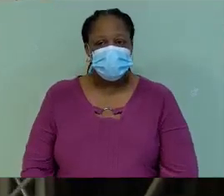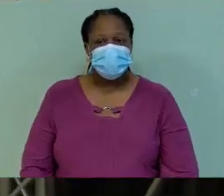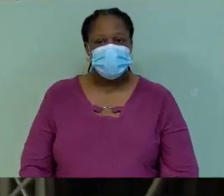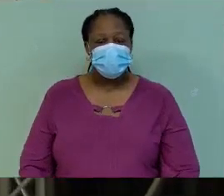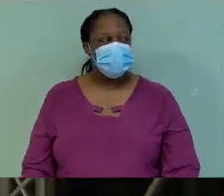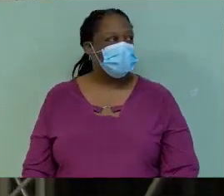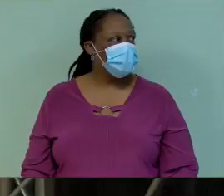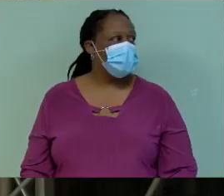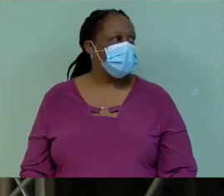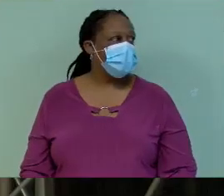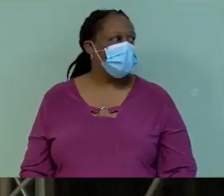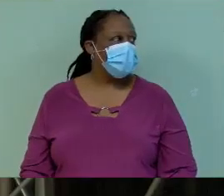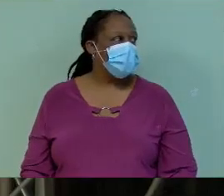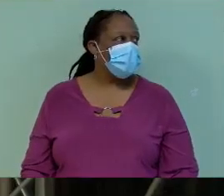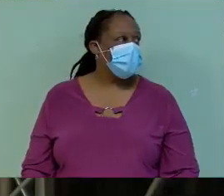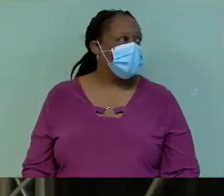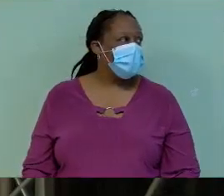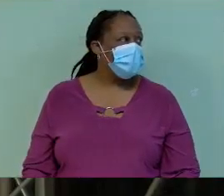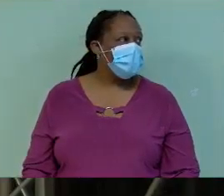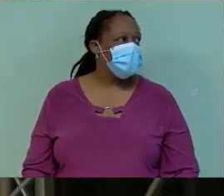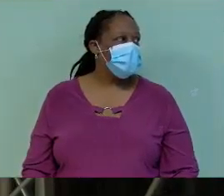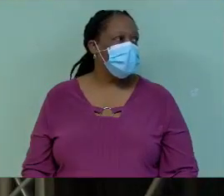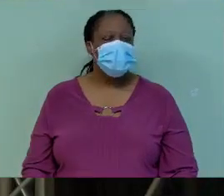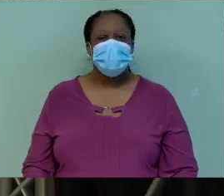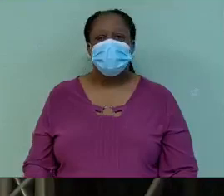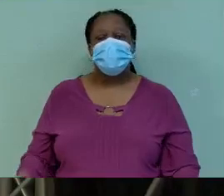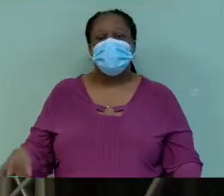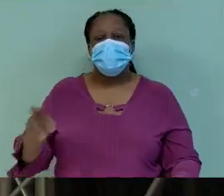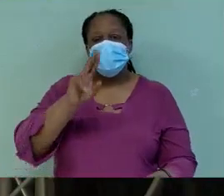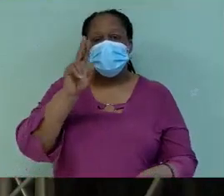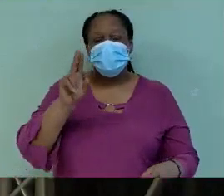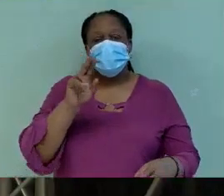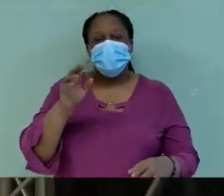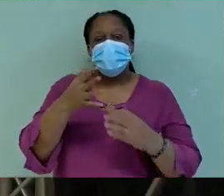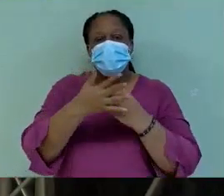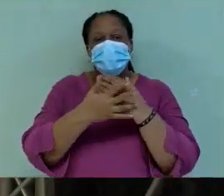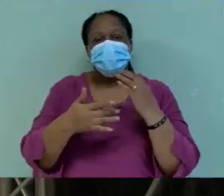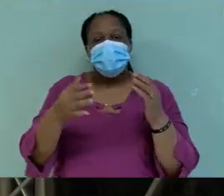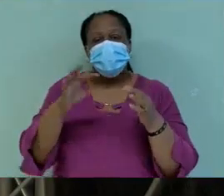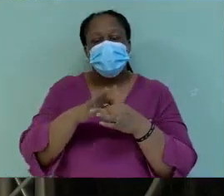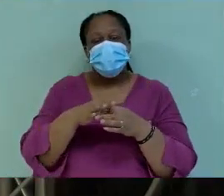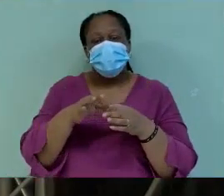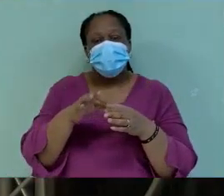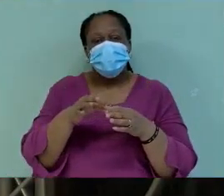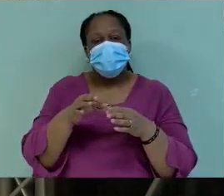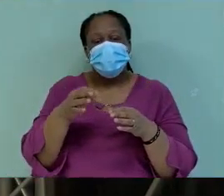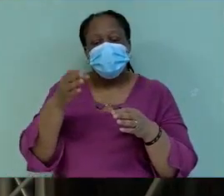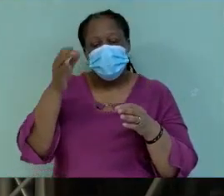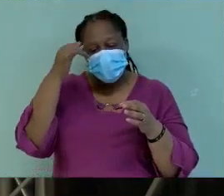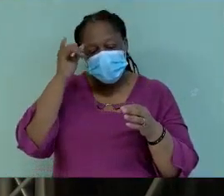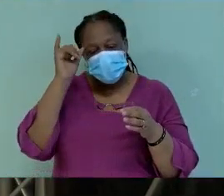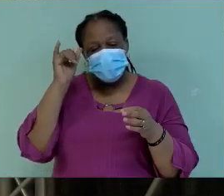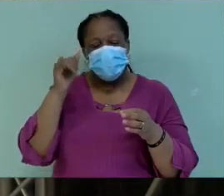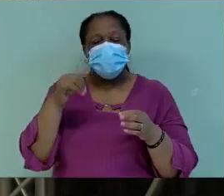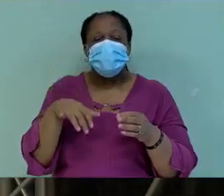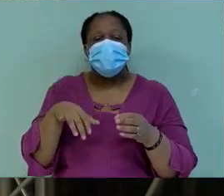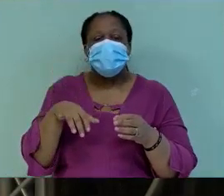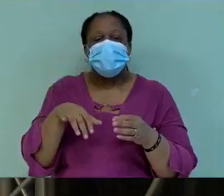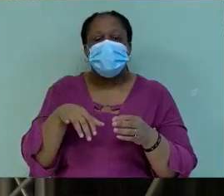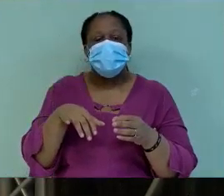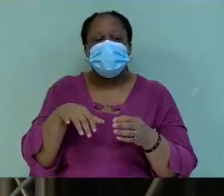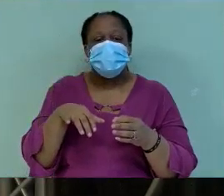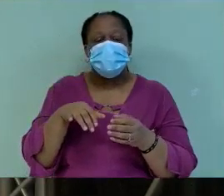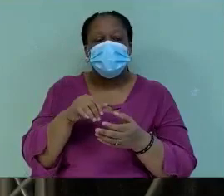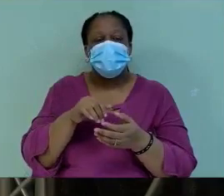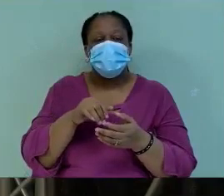Thank you. As it relates to the cow plasma, yes, there was a news clip today about the use